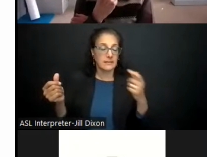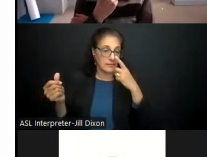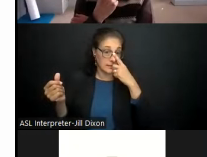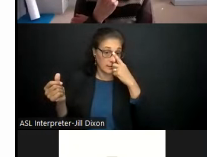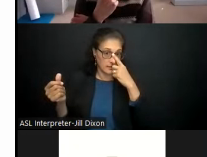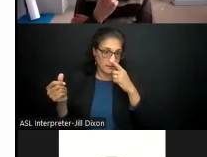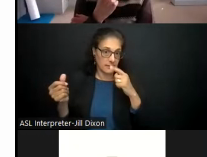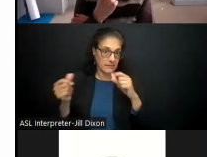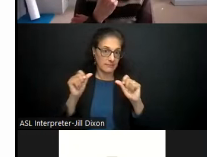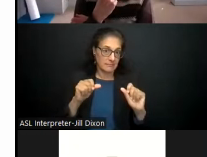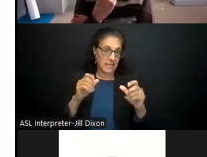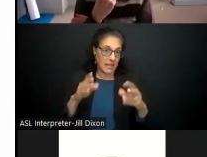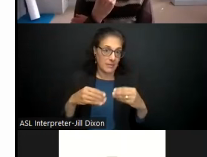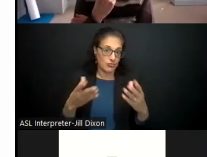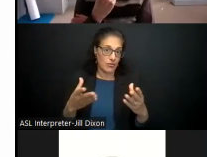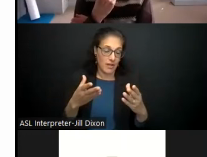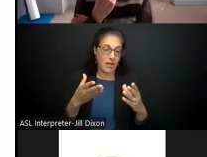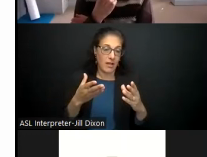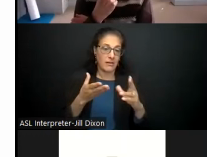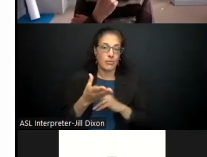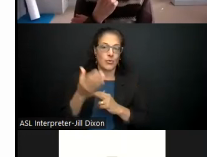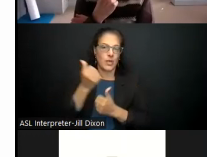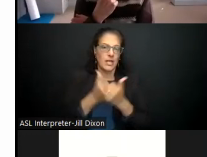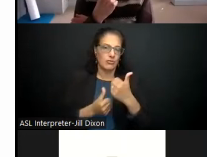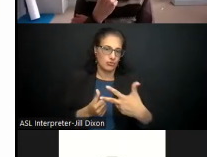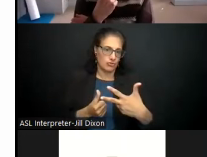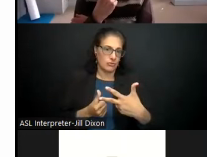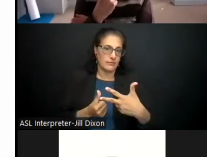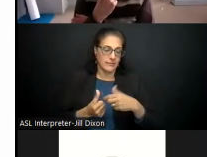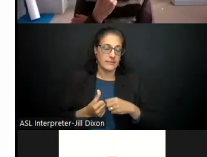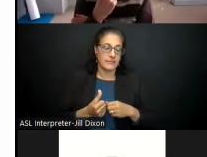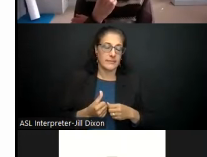can be provided through each of these scenarios. And